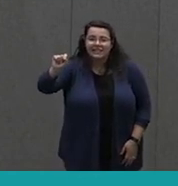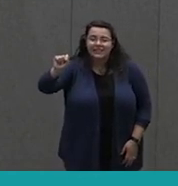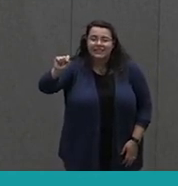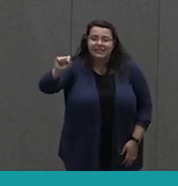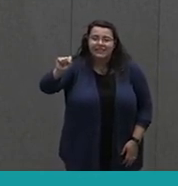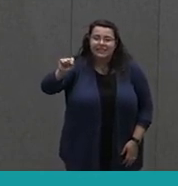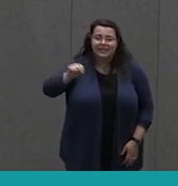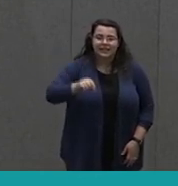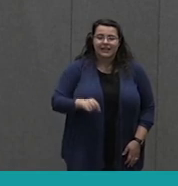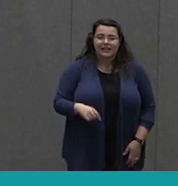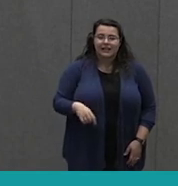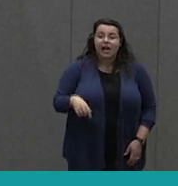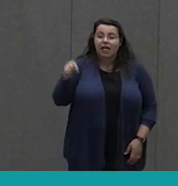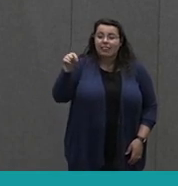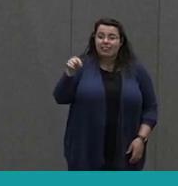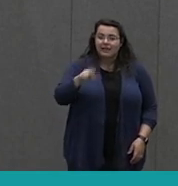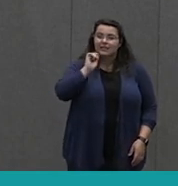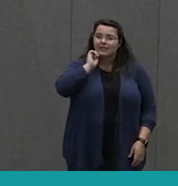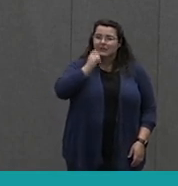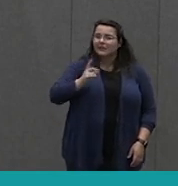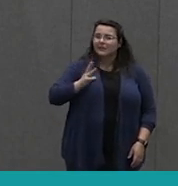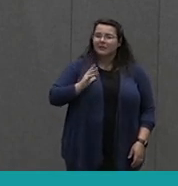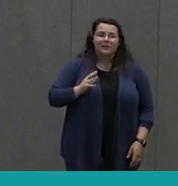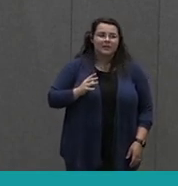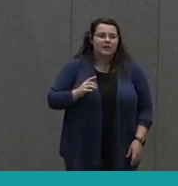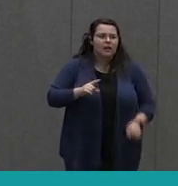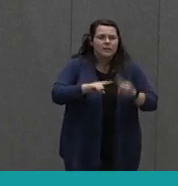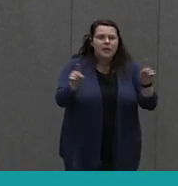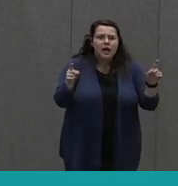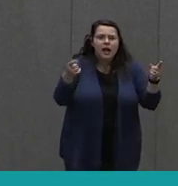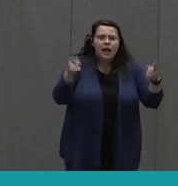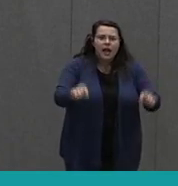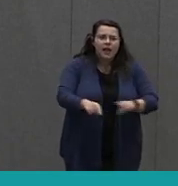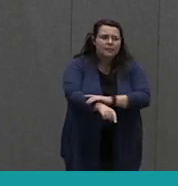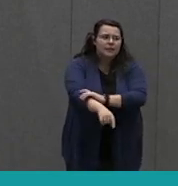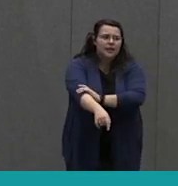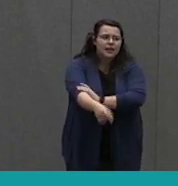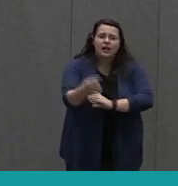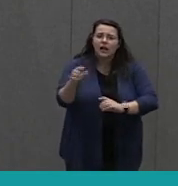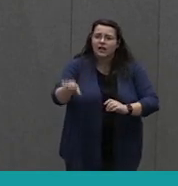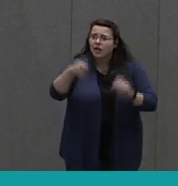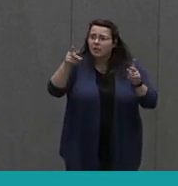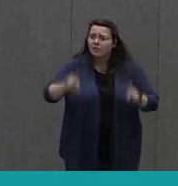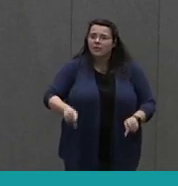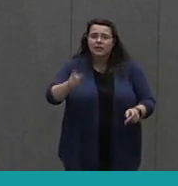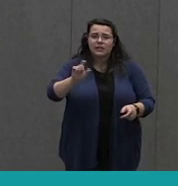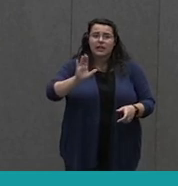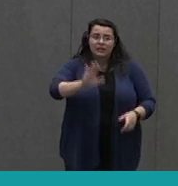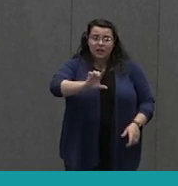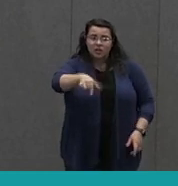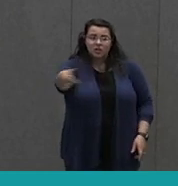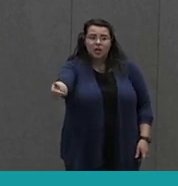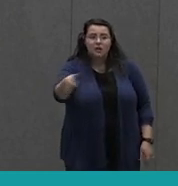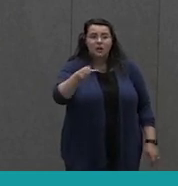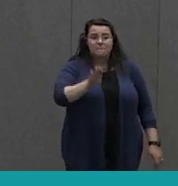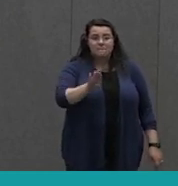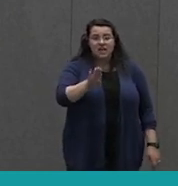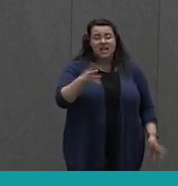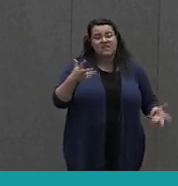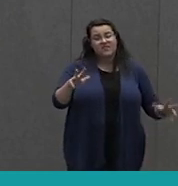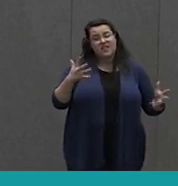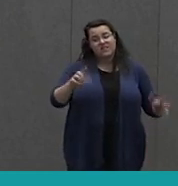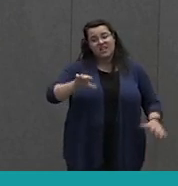they said, hey guys, come on over, climb up the slide, and I'll catch